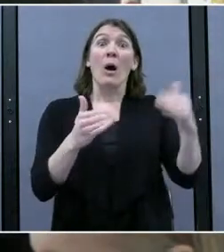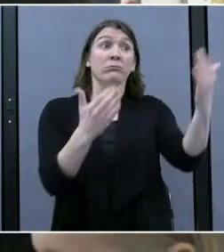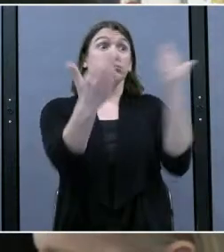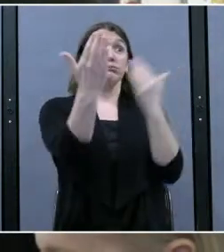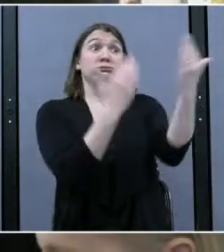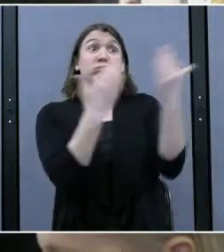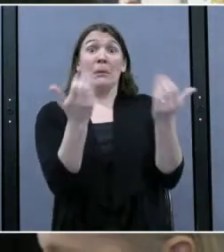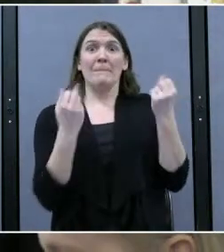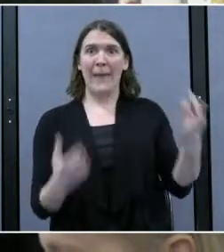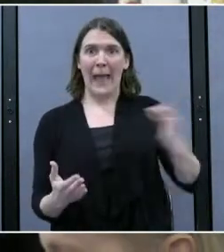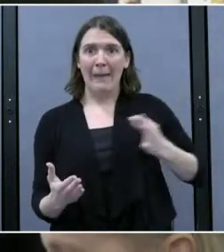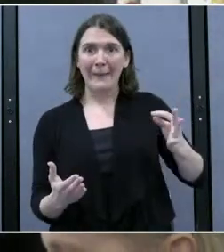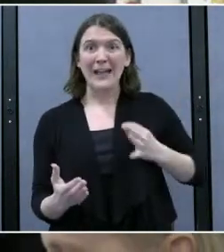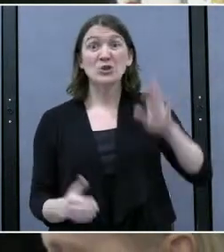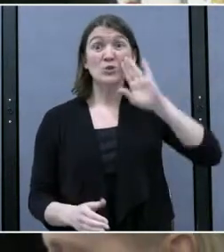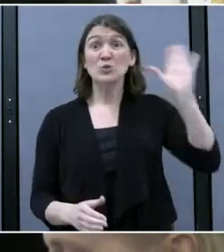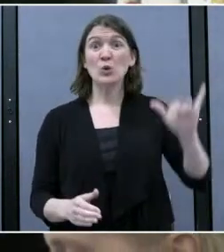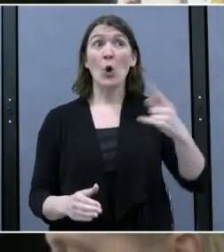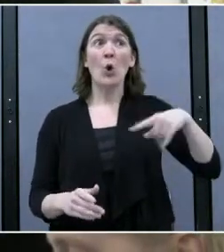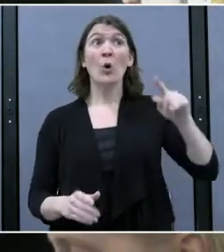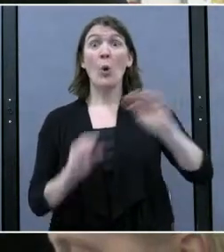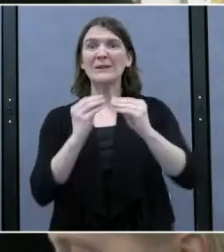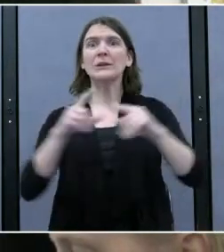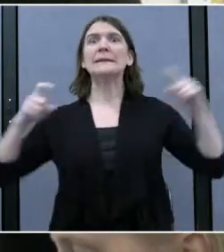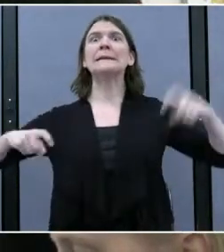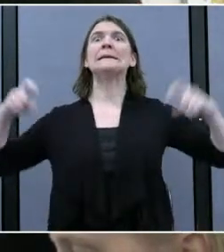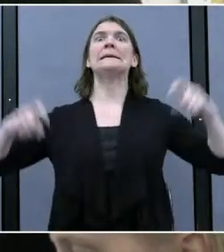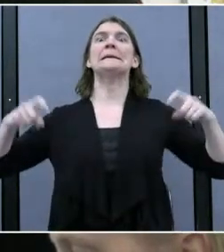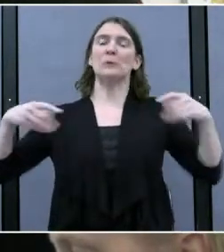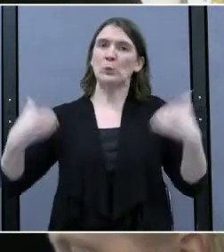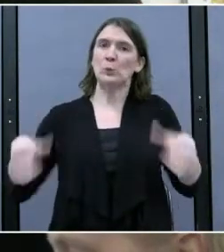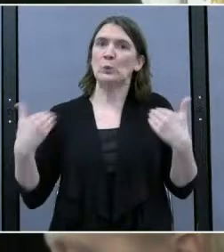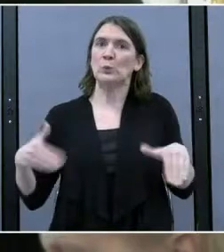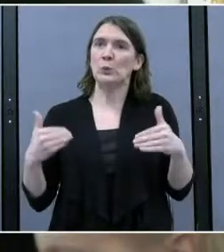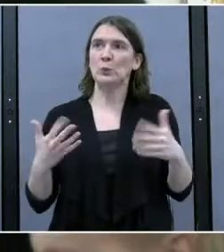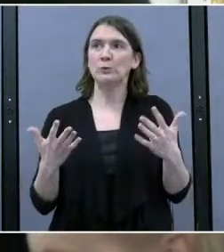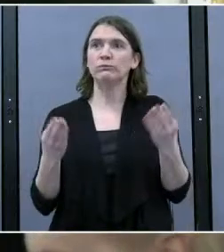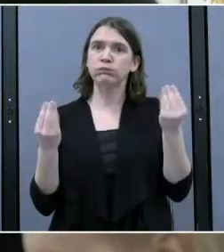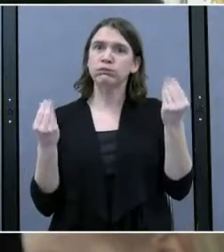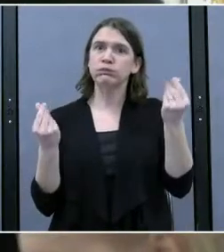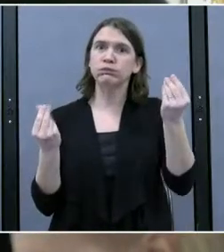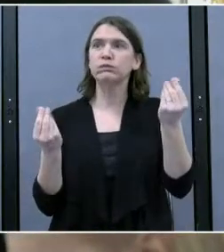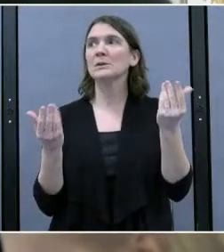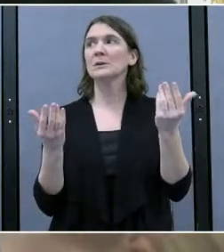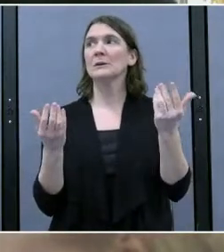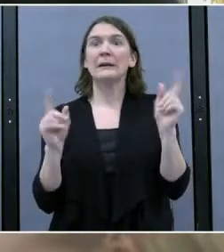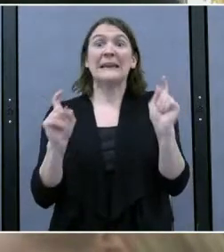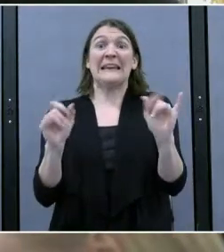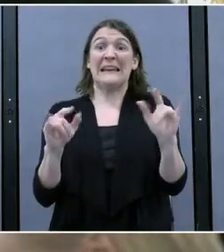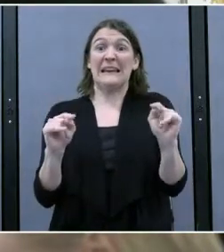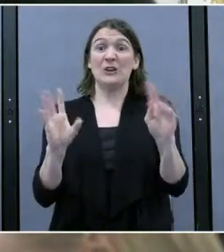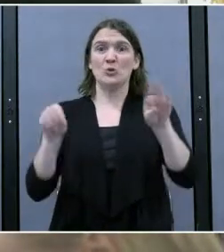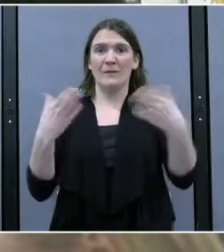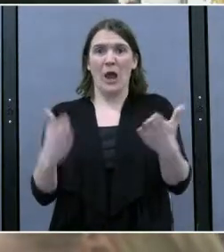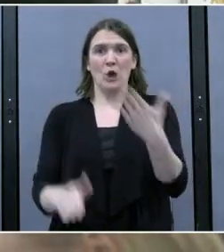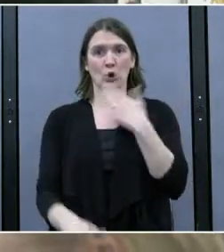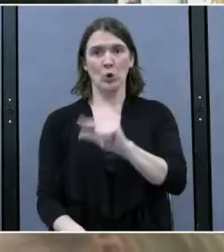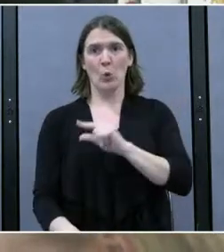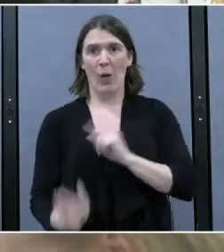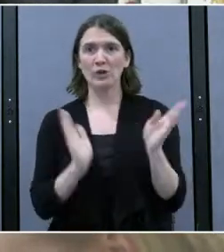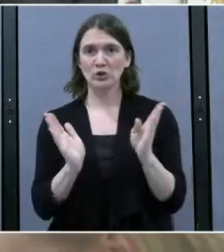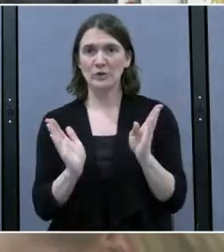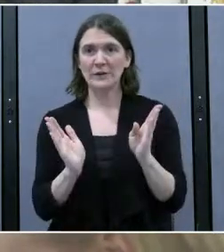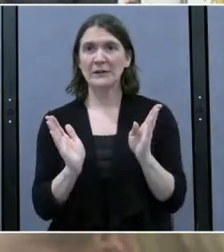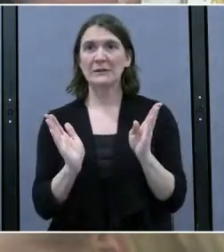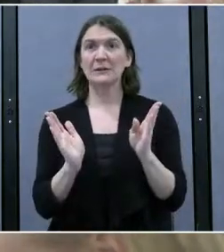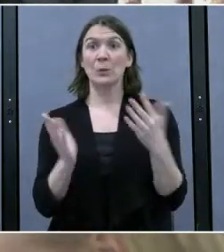of you know, the needs that are being met, I mean, that are needed to be met